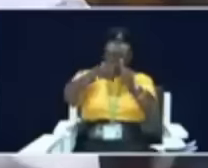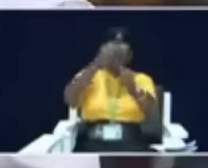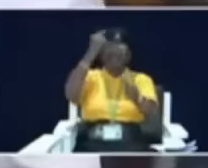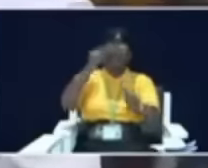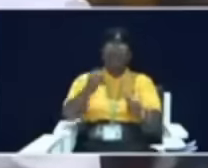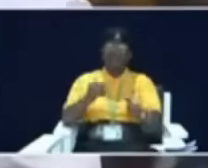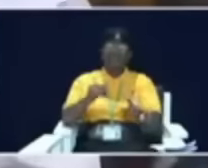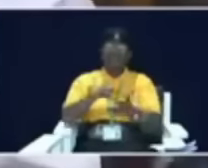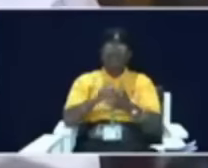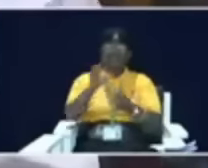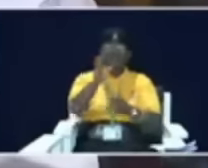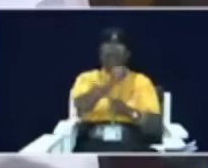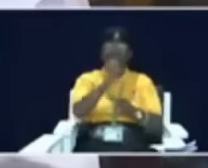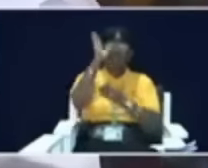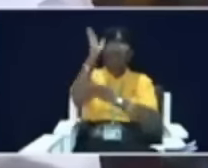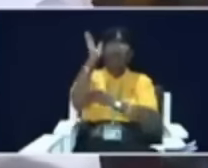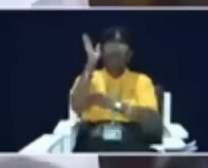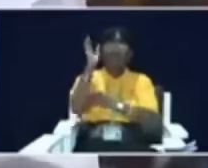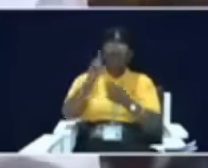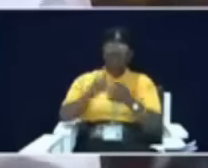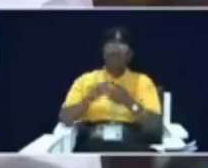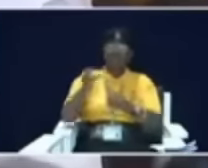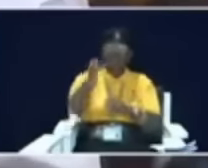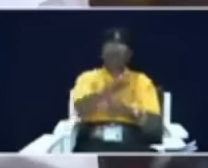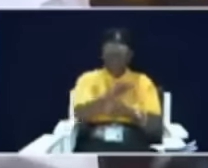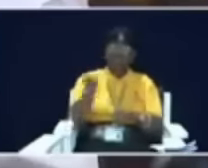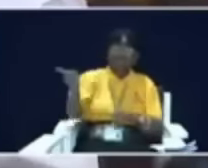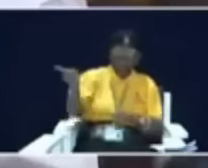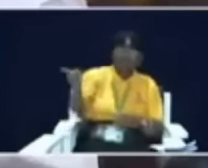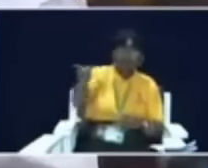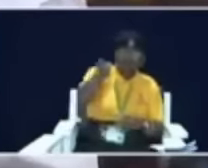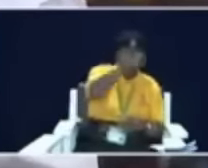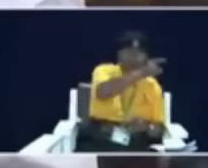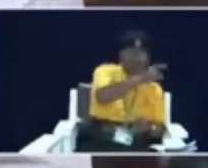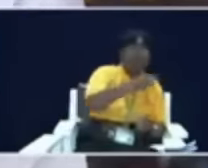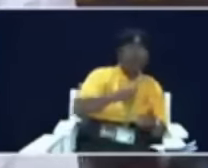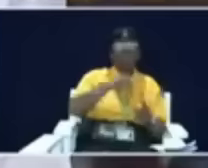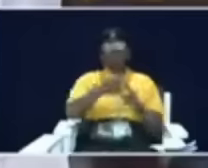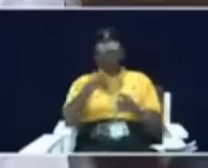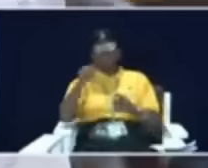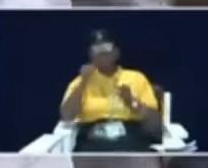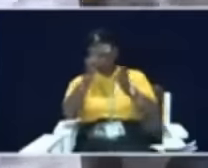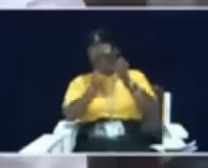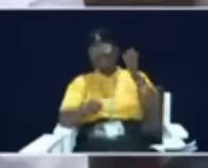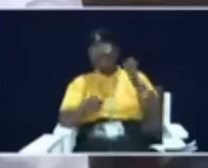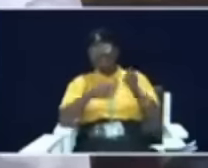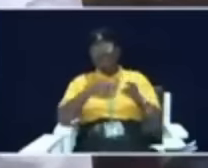It takes God to take you from the last and put you in front.